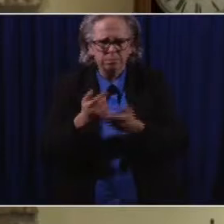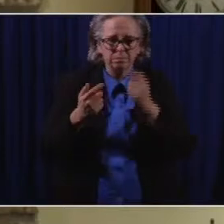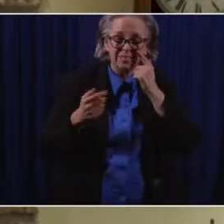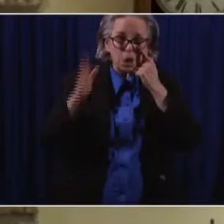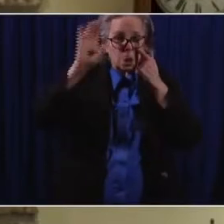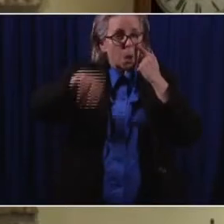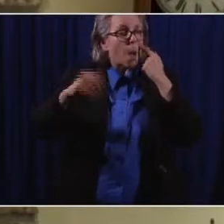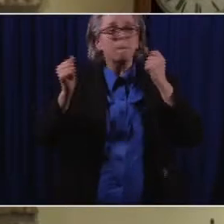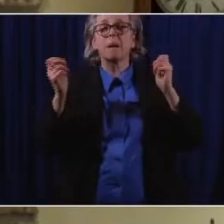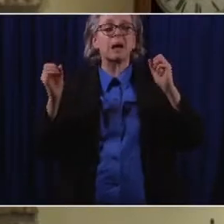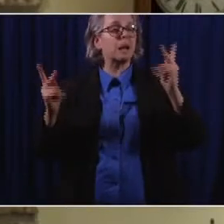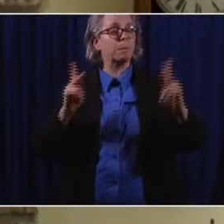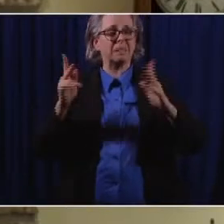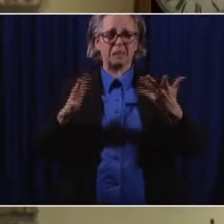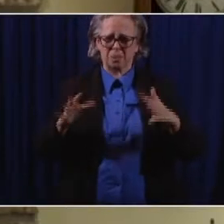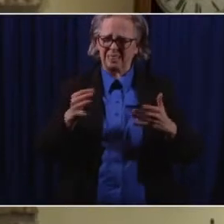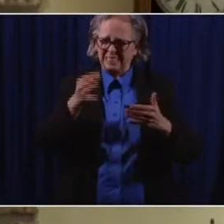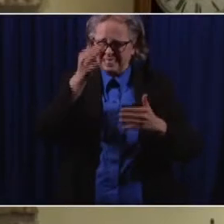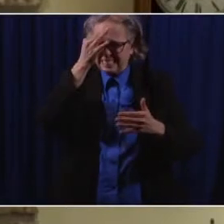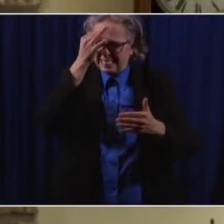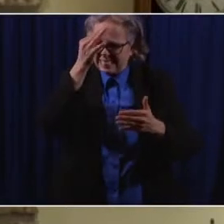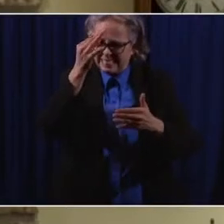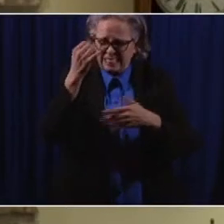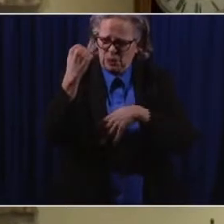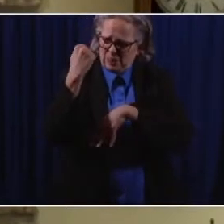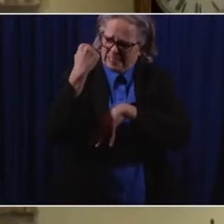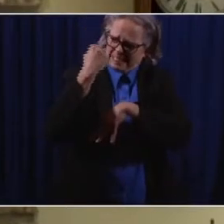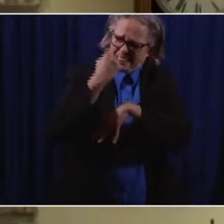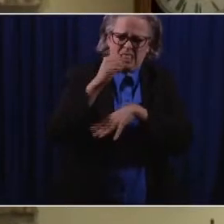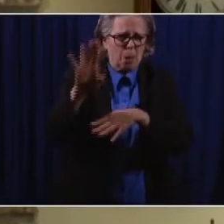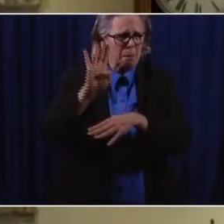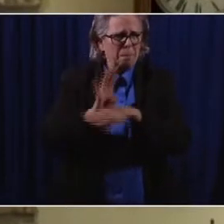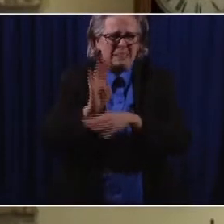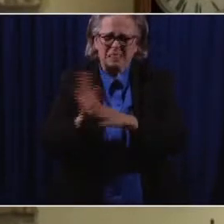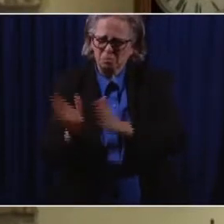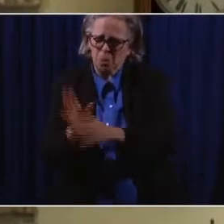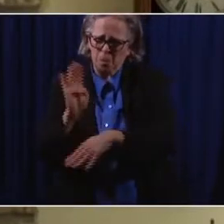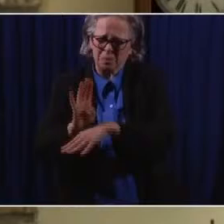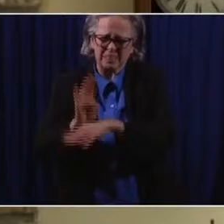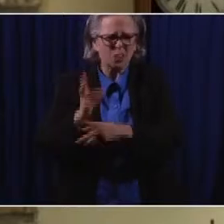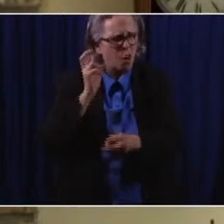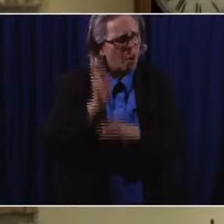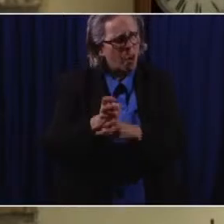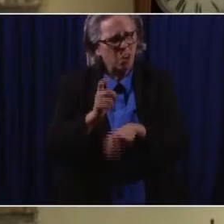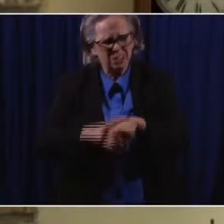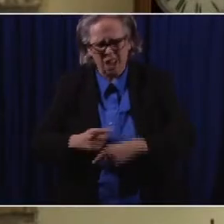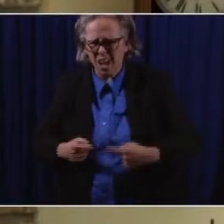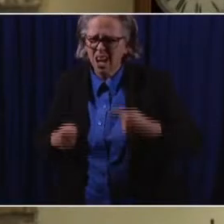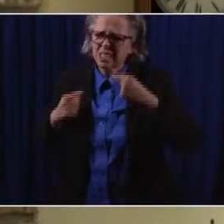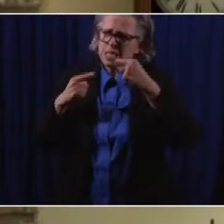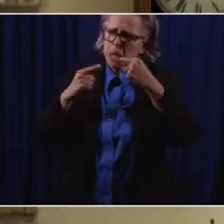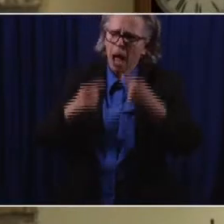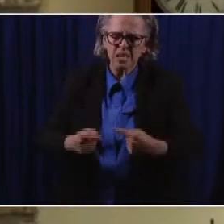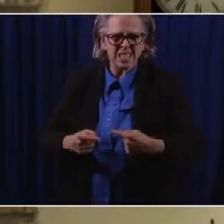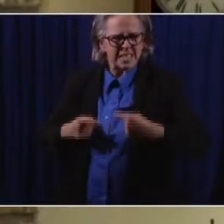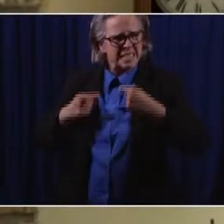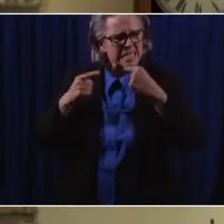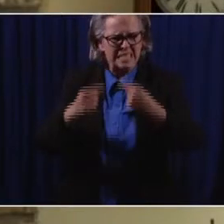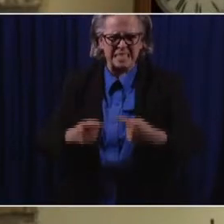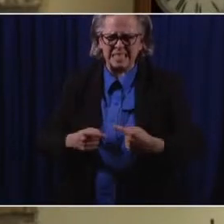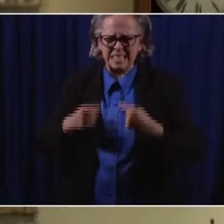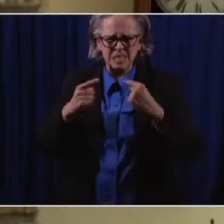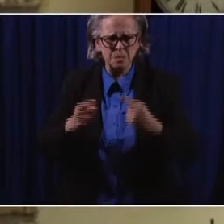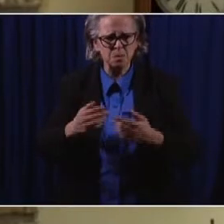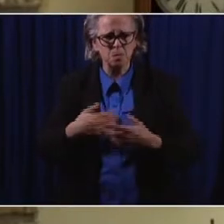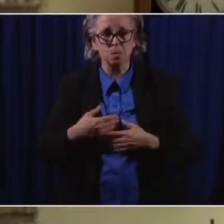know it's been a horribly difficult time for them. So we'll be doing this. I'm talking about today, and I